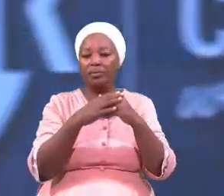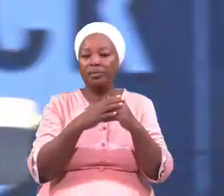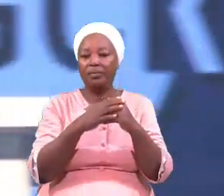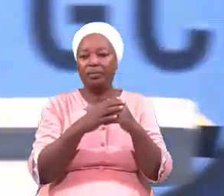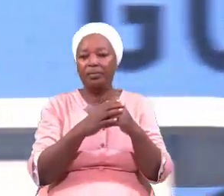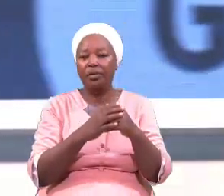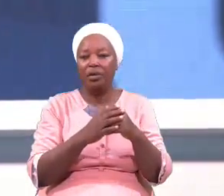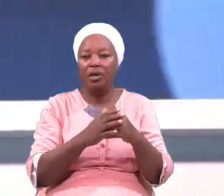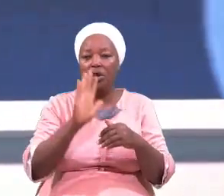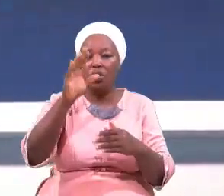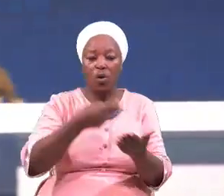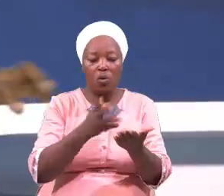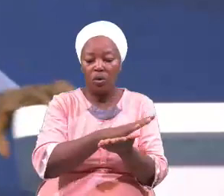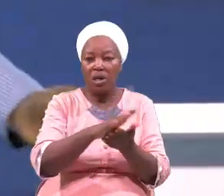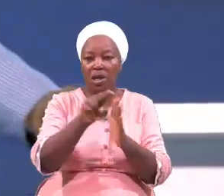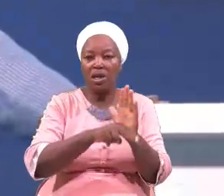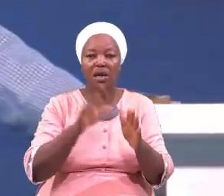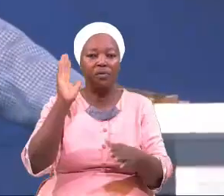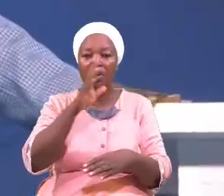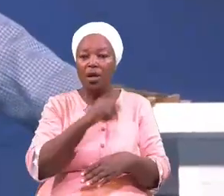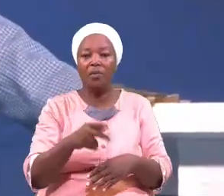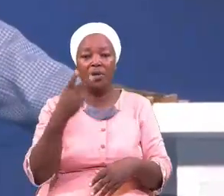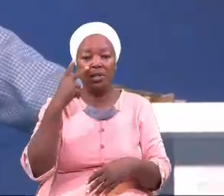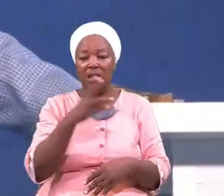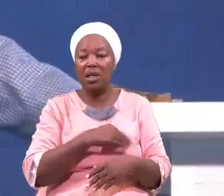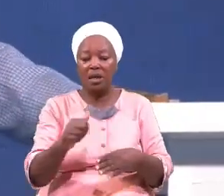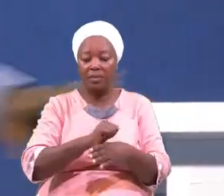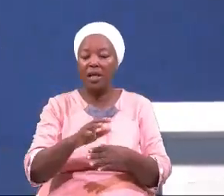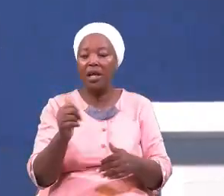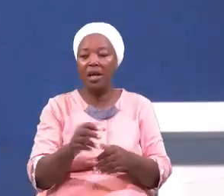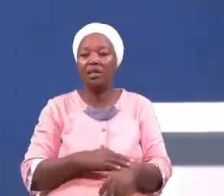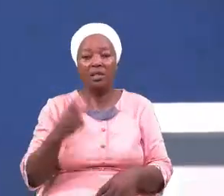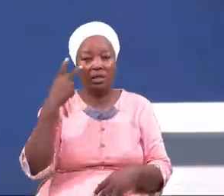Your holiness will be practical and evident.